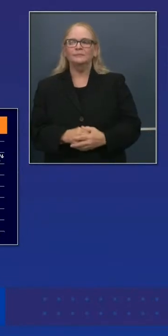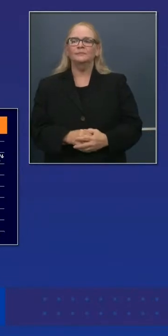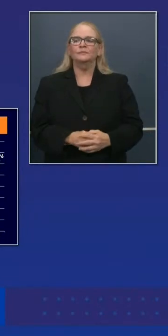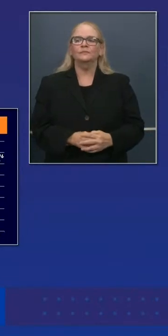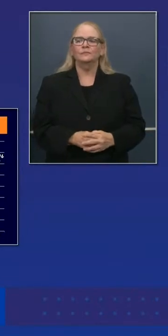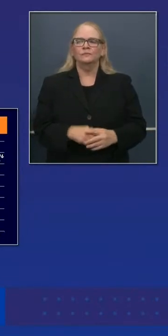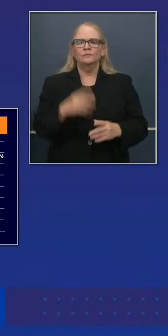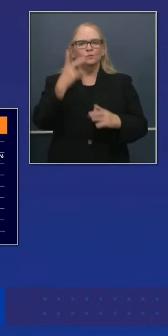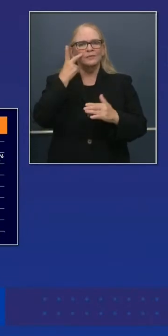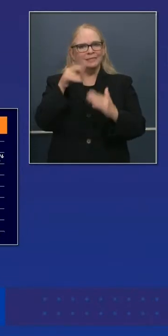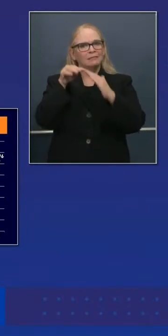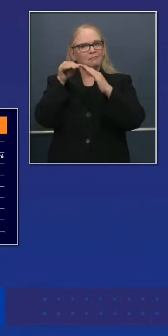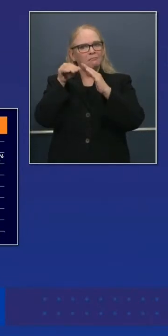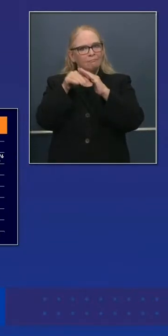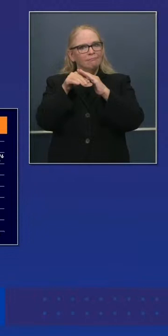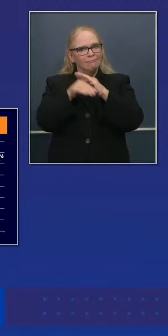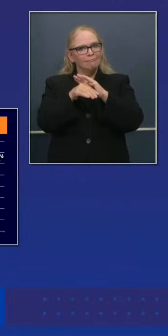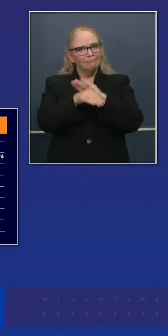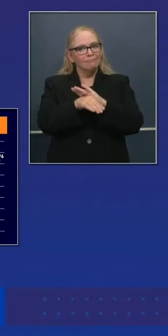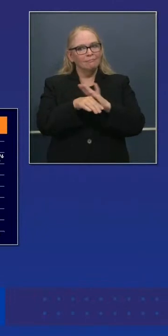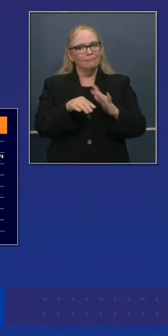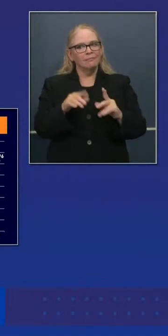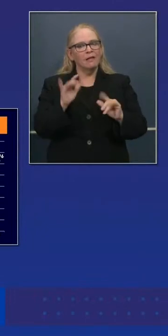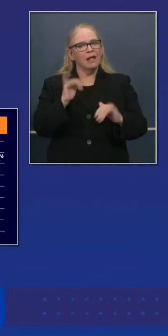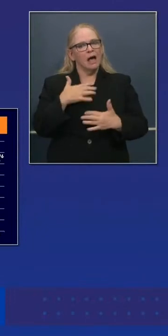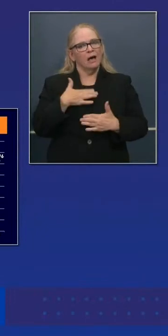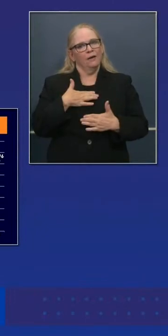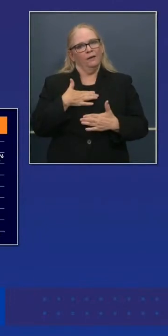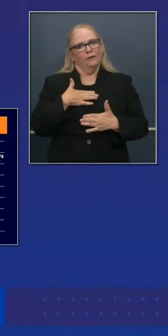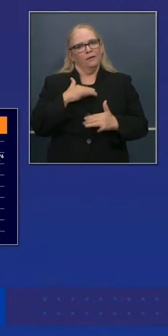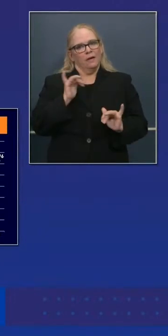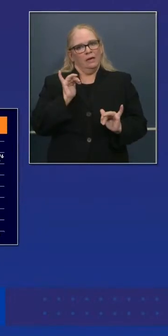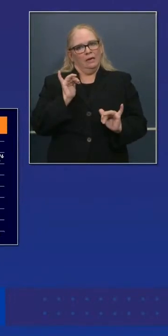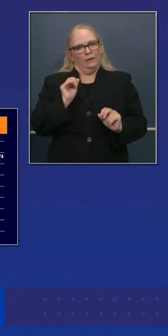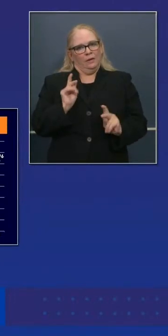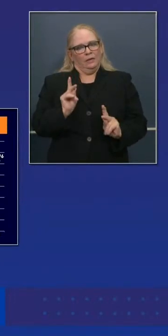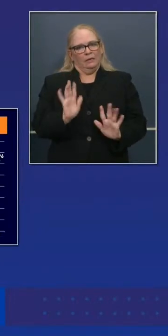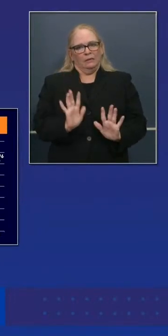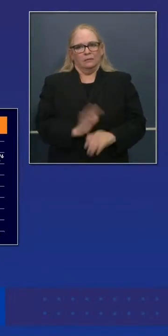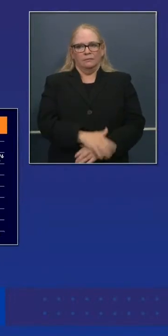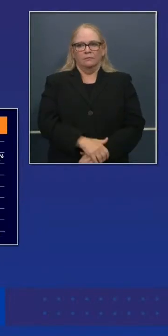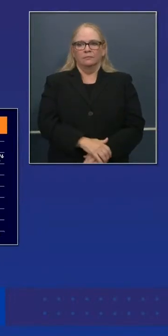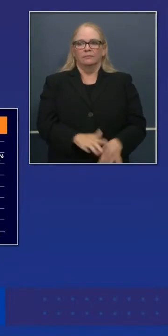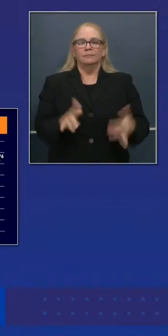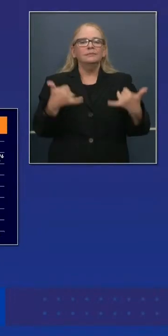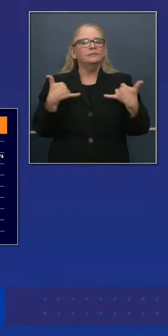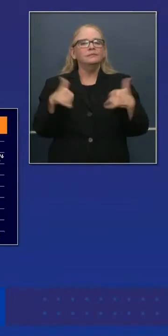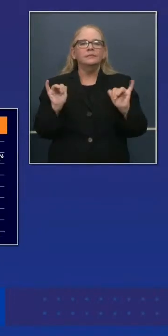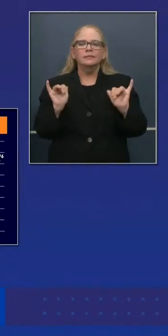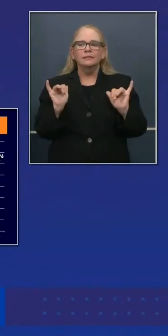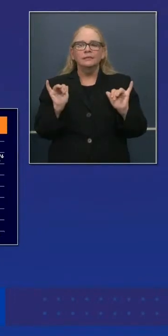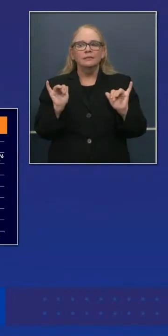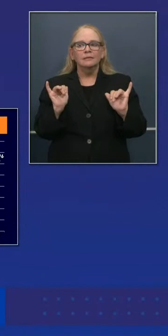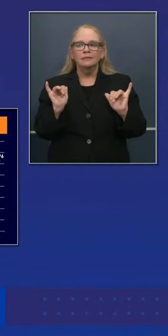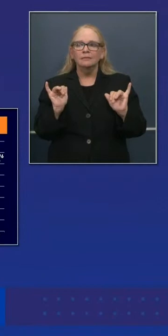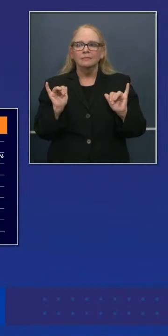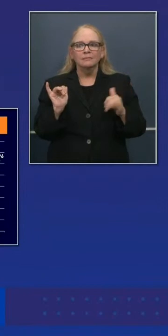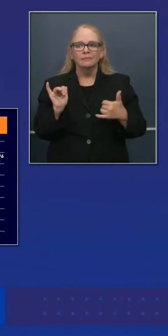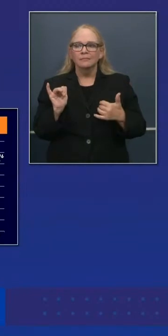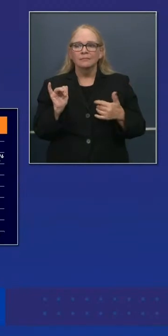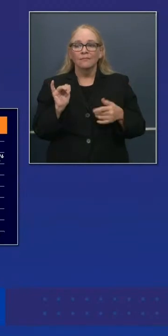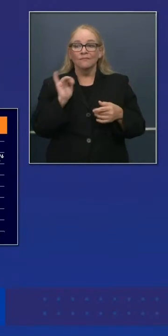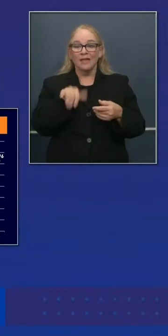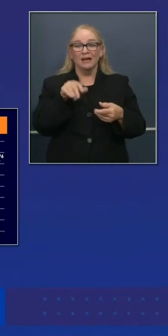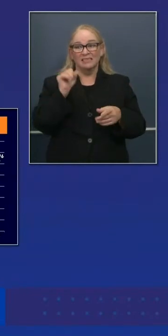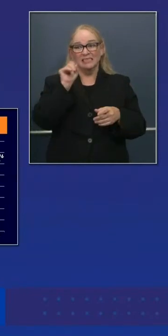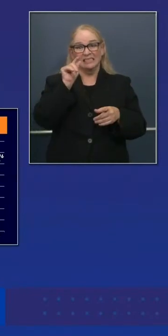decline, encouraging, but nonetheless, all of these numbers sobering. And I'll remind you, as I always do, these are